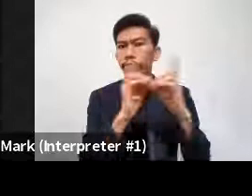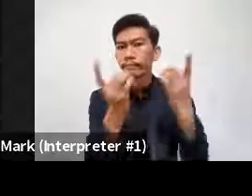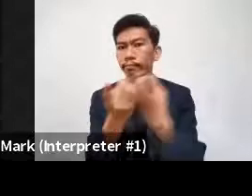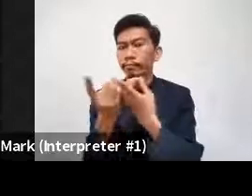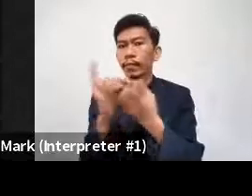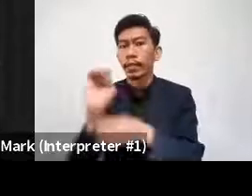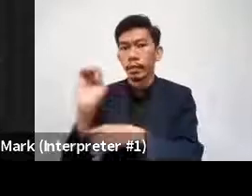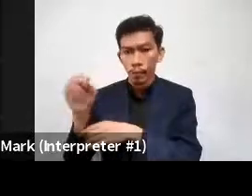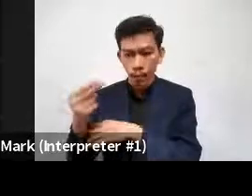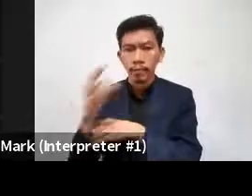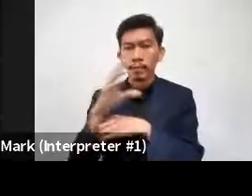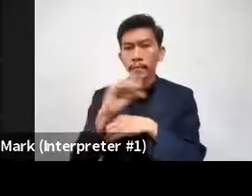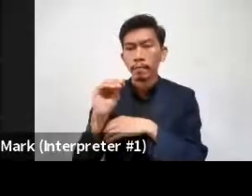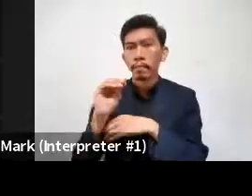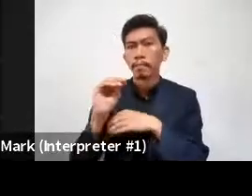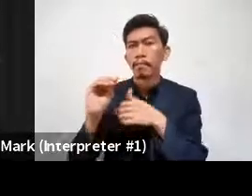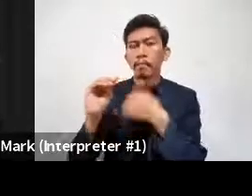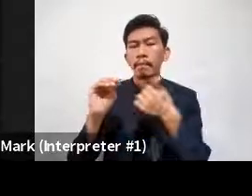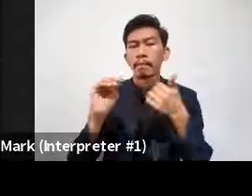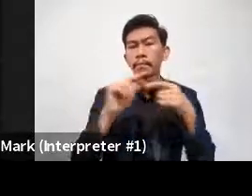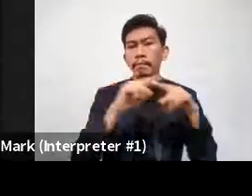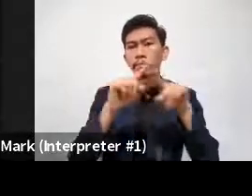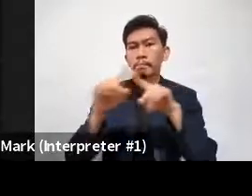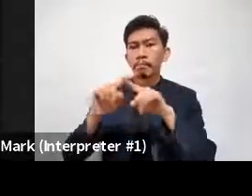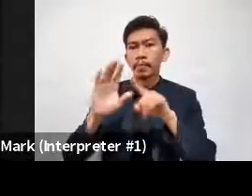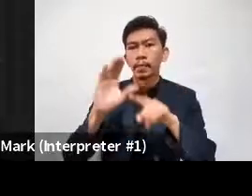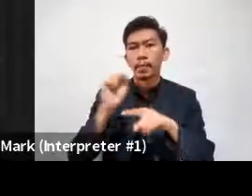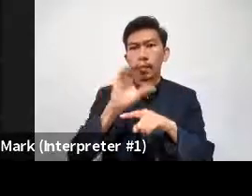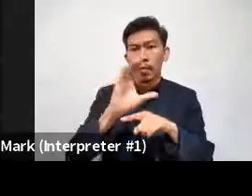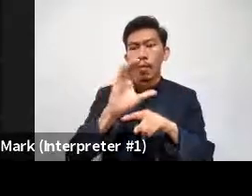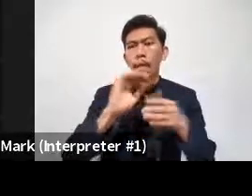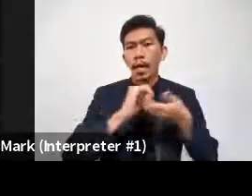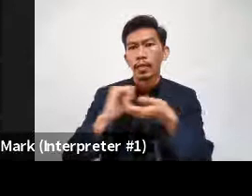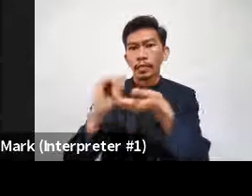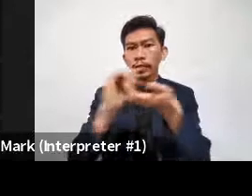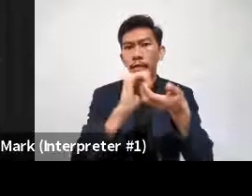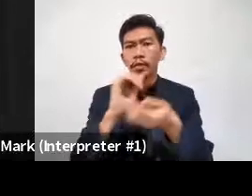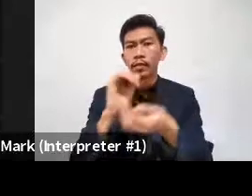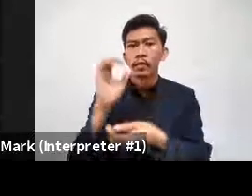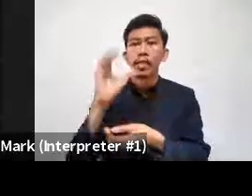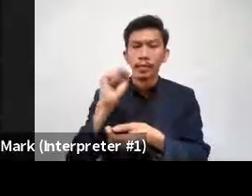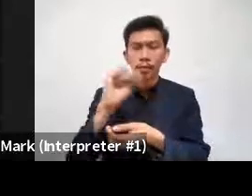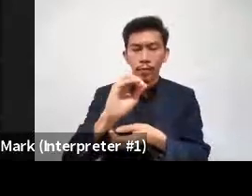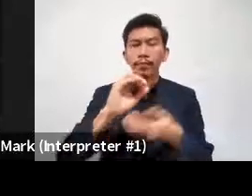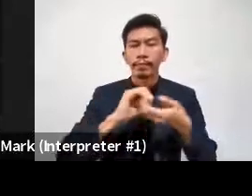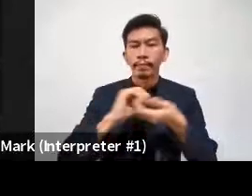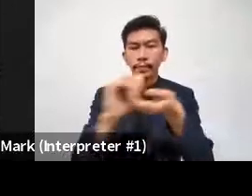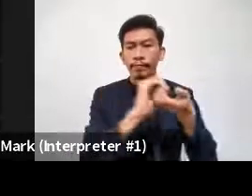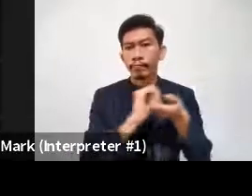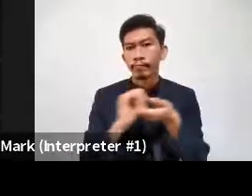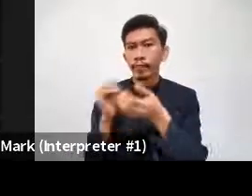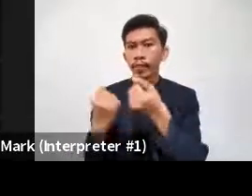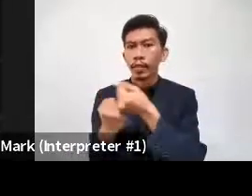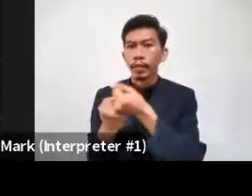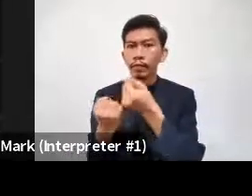of our progressive CSO partners who are working on us with a lot of these health promotion